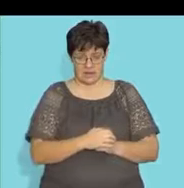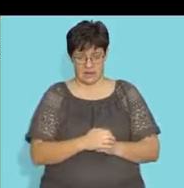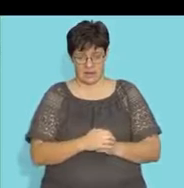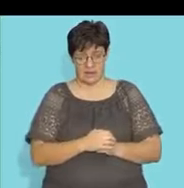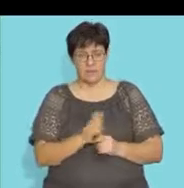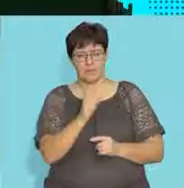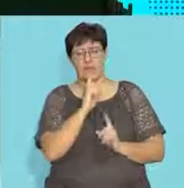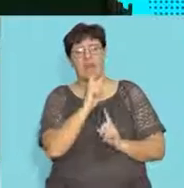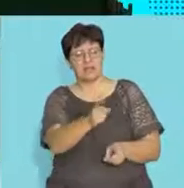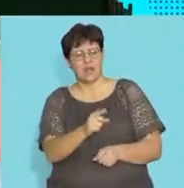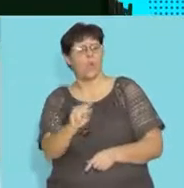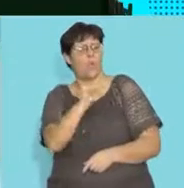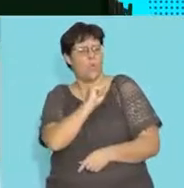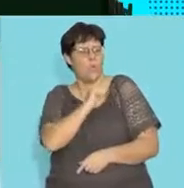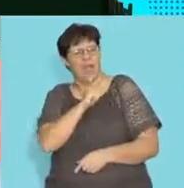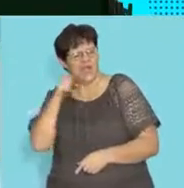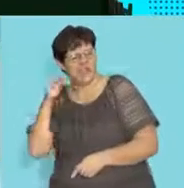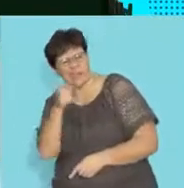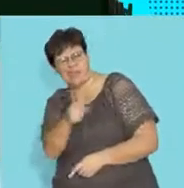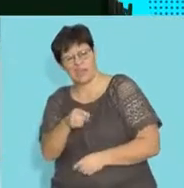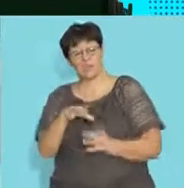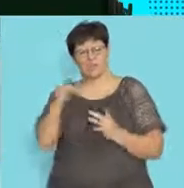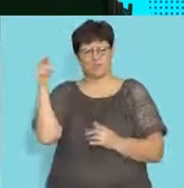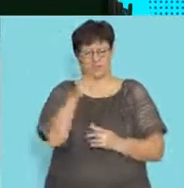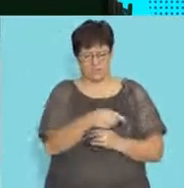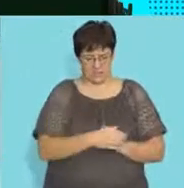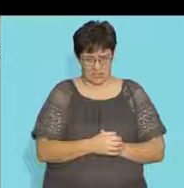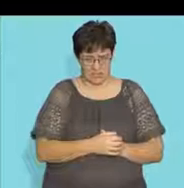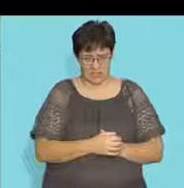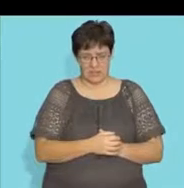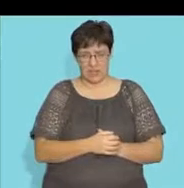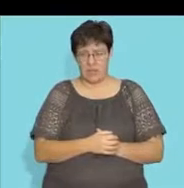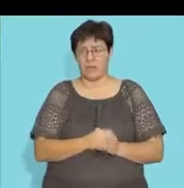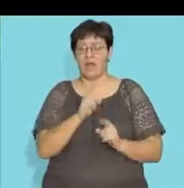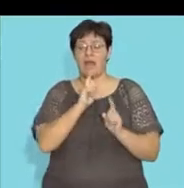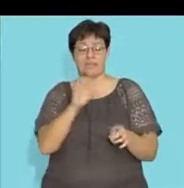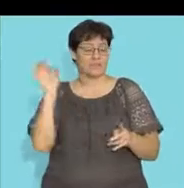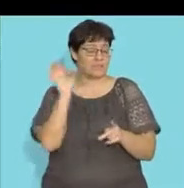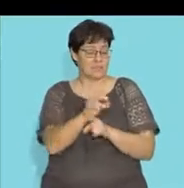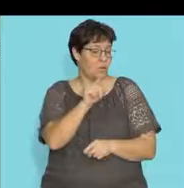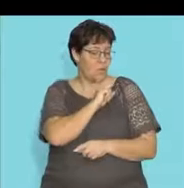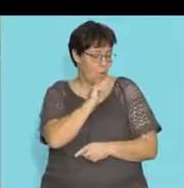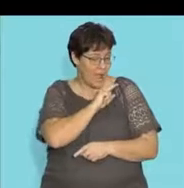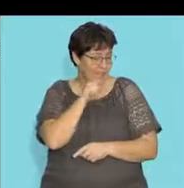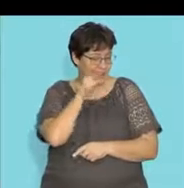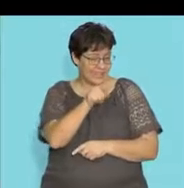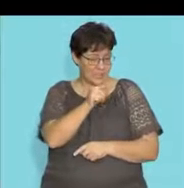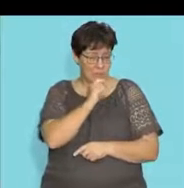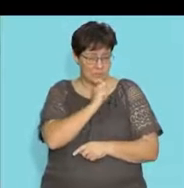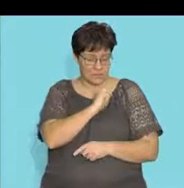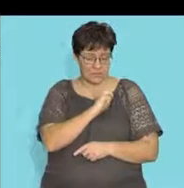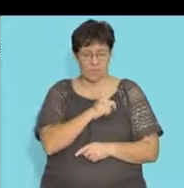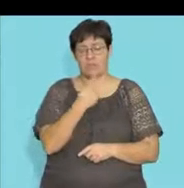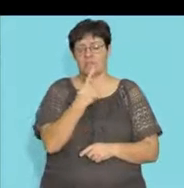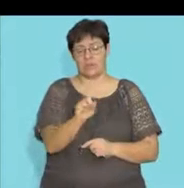to answer why that specific indicator. When we go answer specifically what indicator,